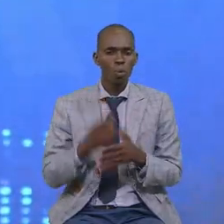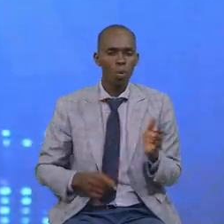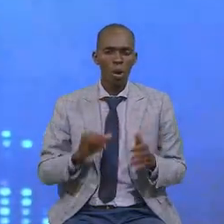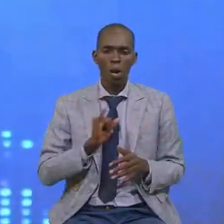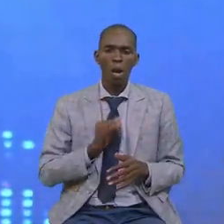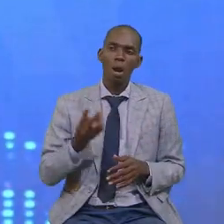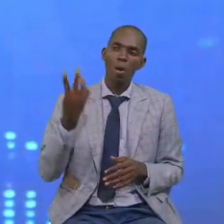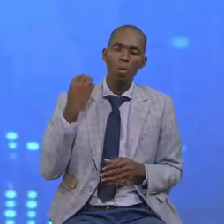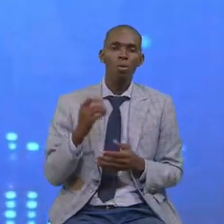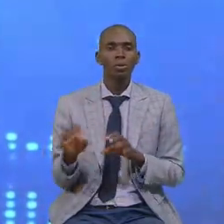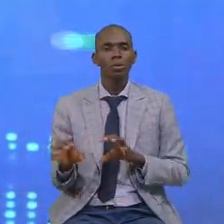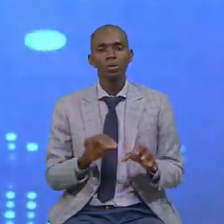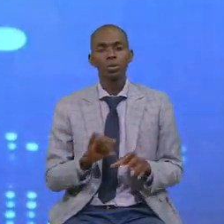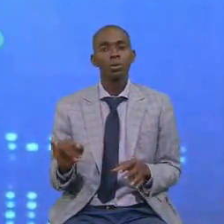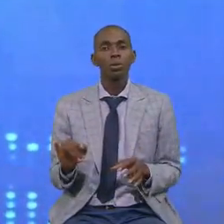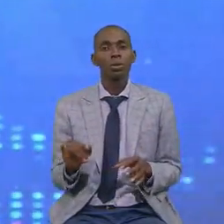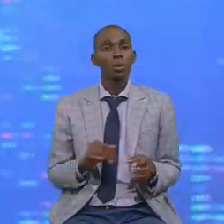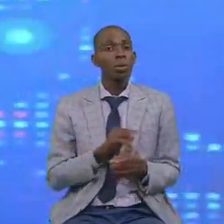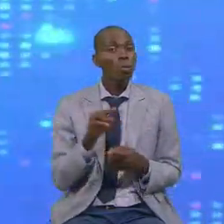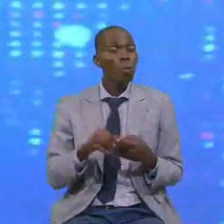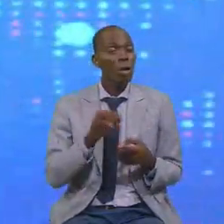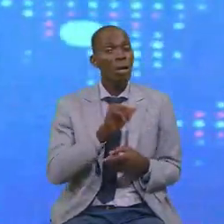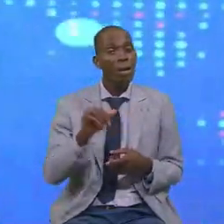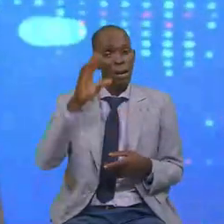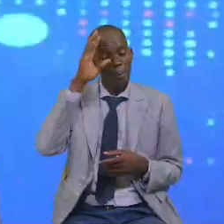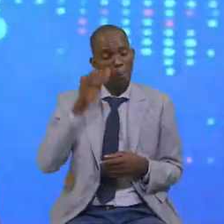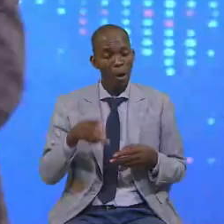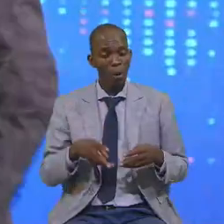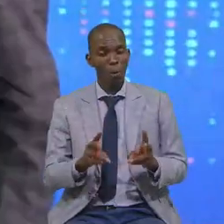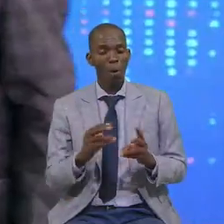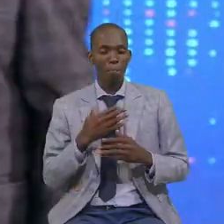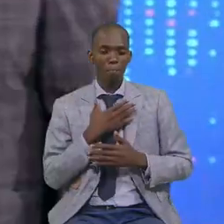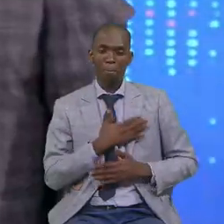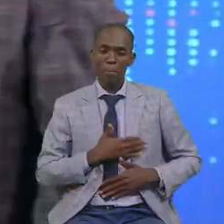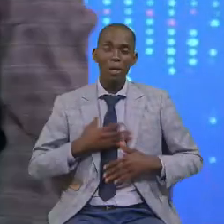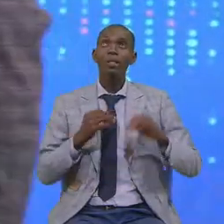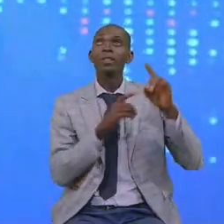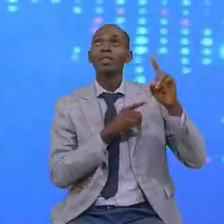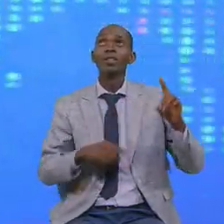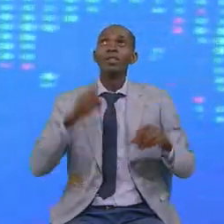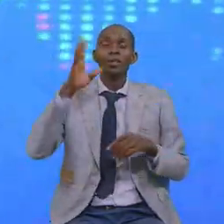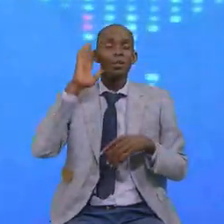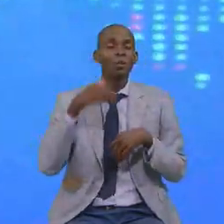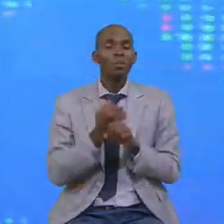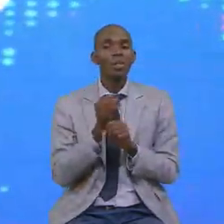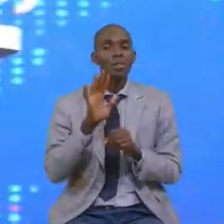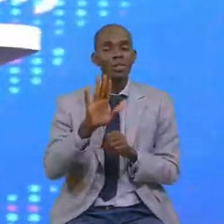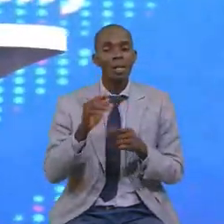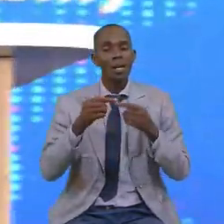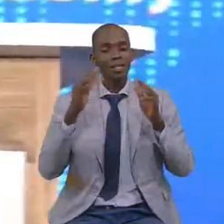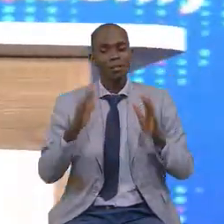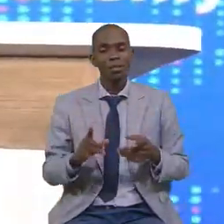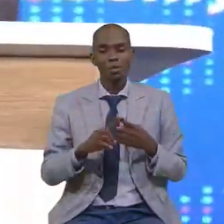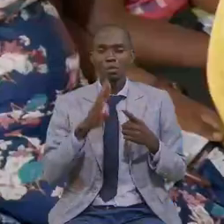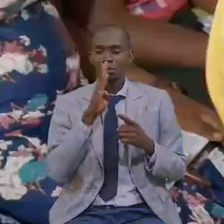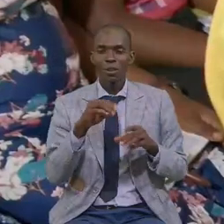doing. You see, when a man's ways please the Lord, he will make even his enemies to